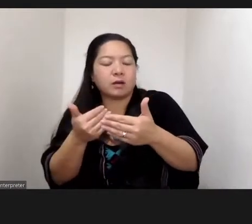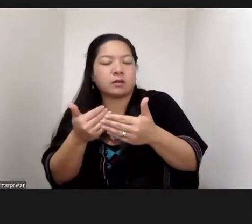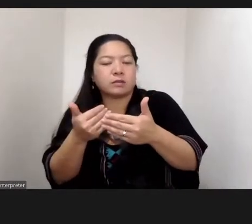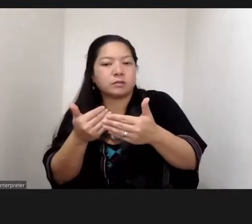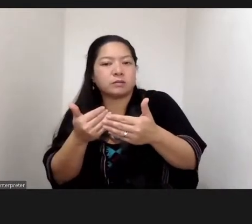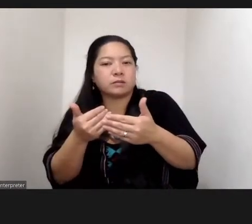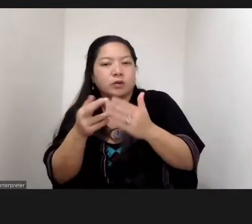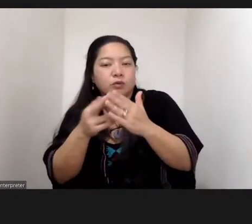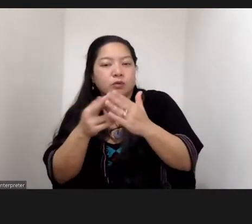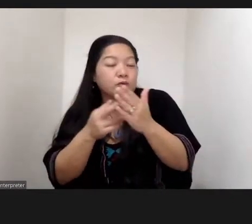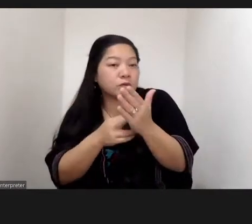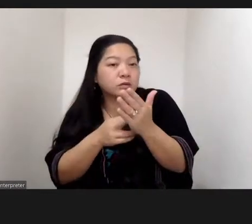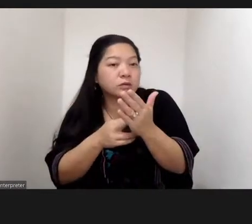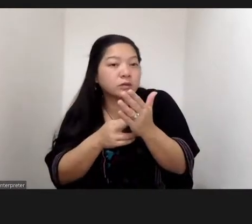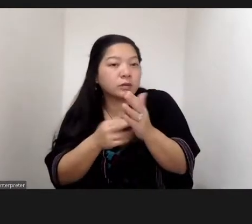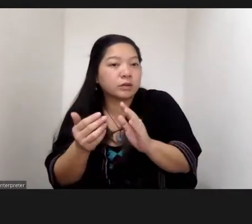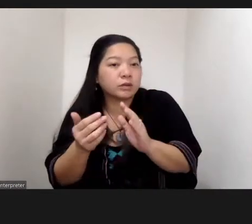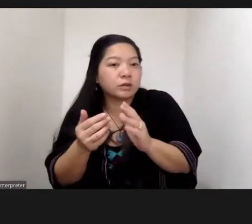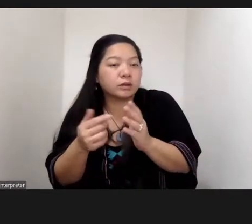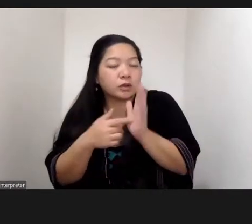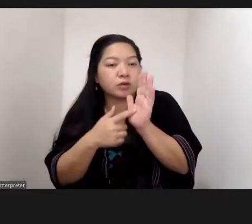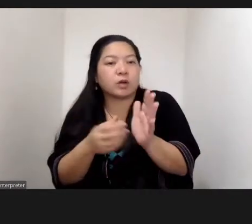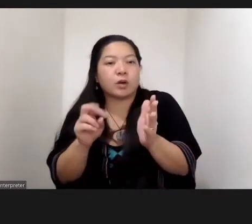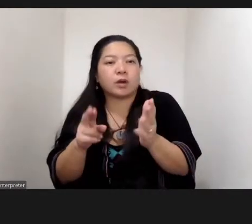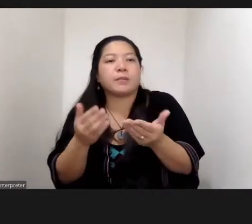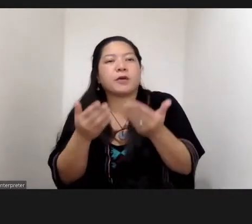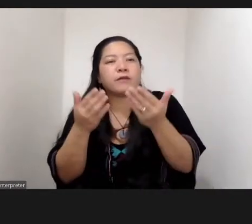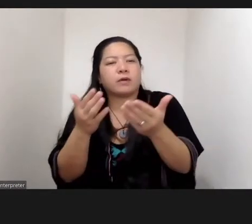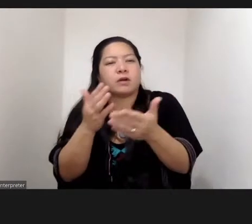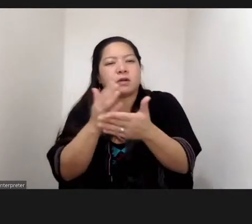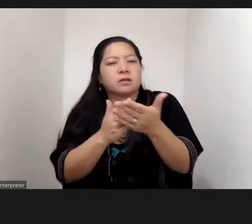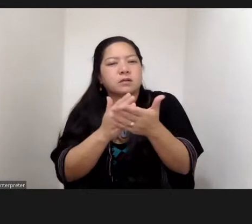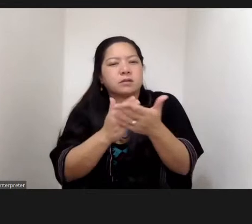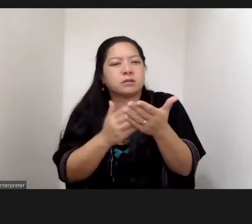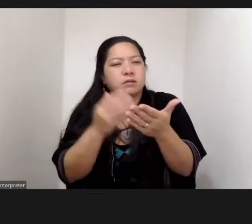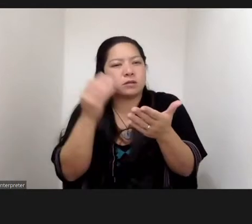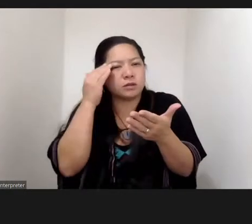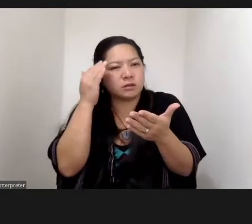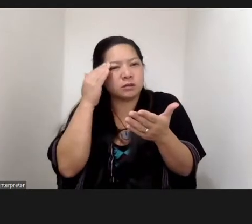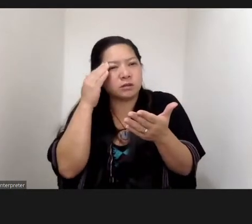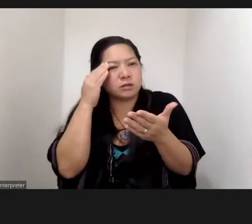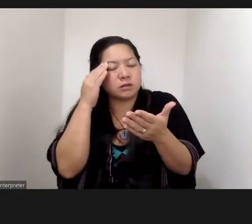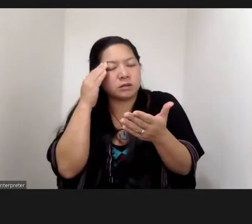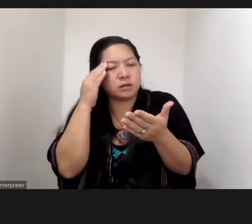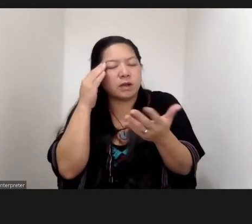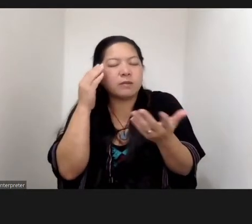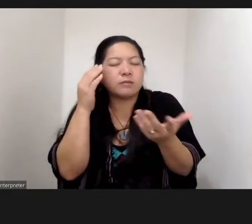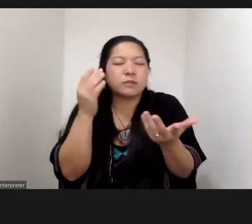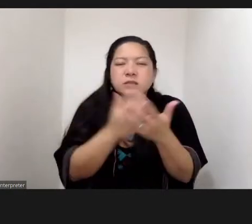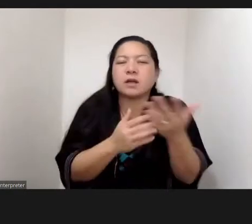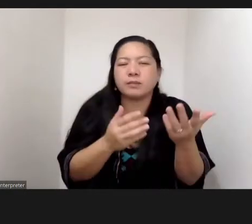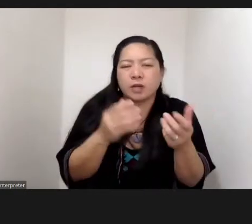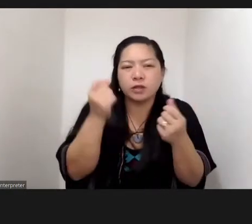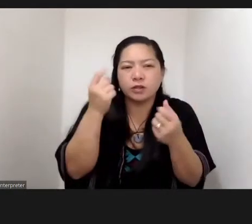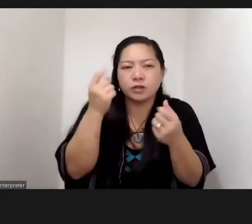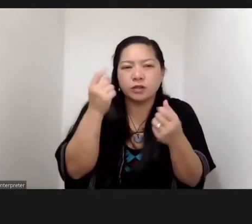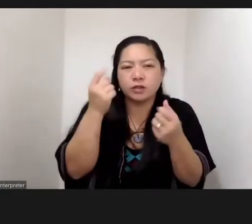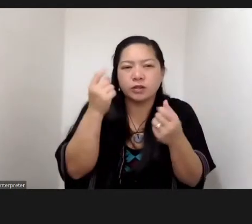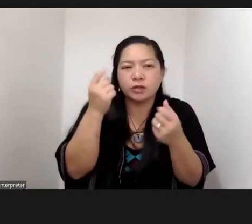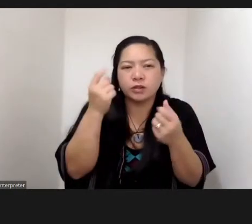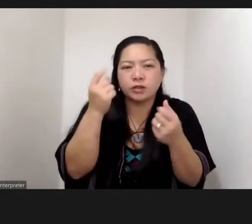be imposed or that type of thing? It just provides, less uncertainty within the community.